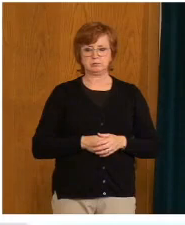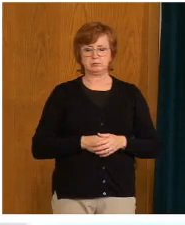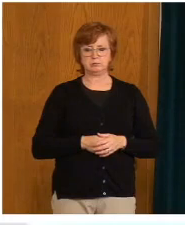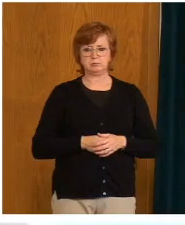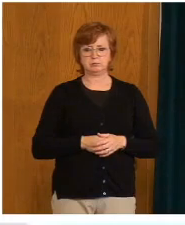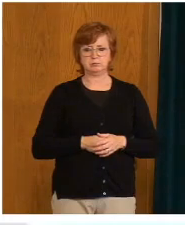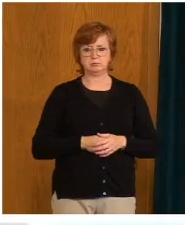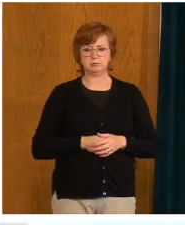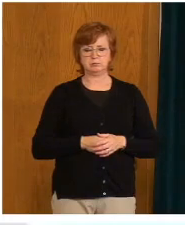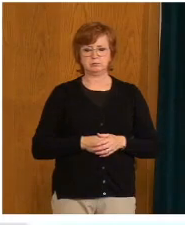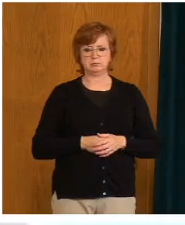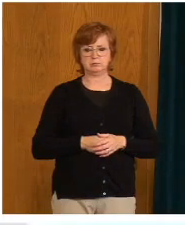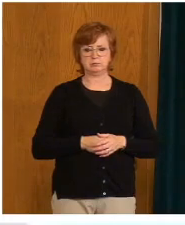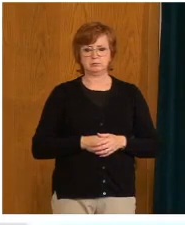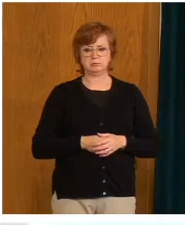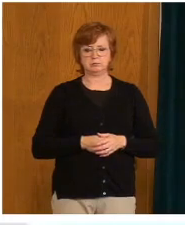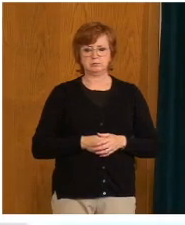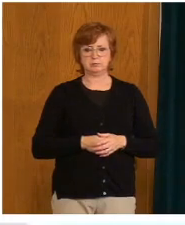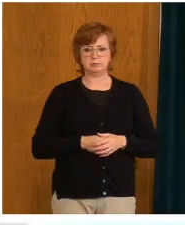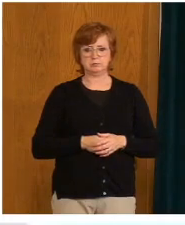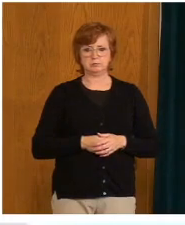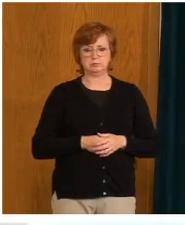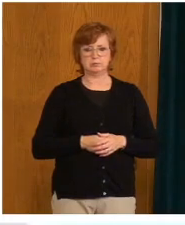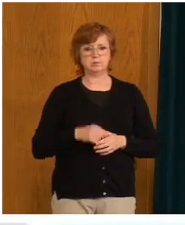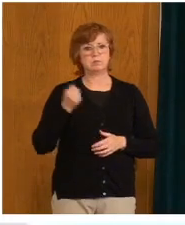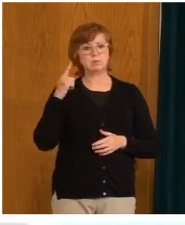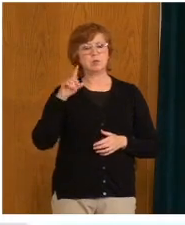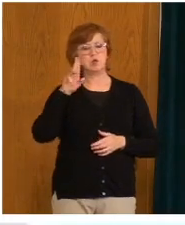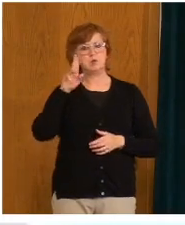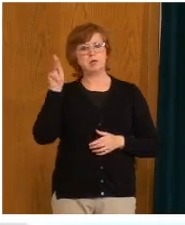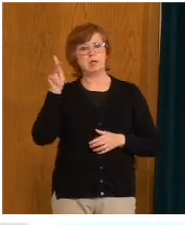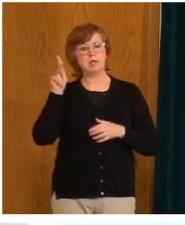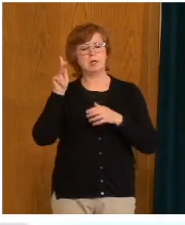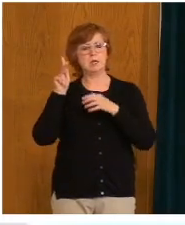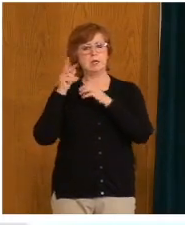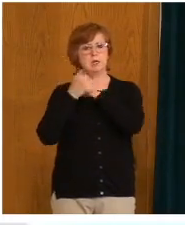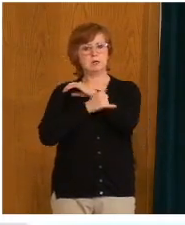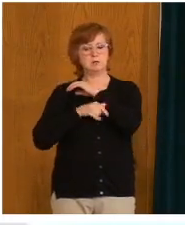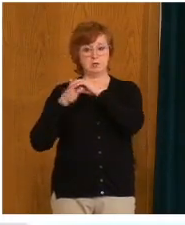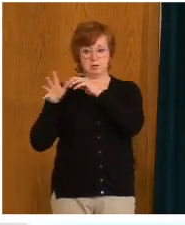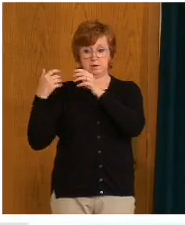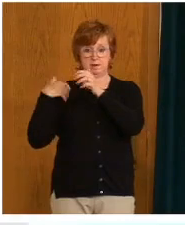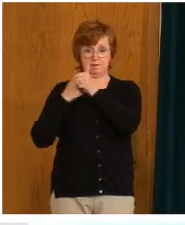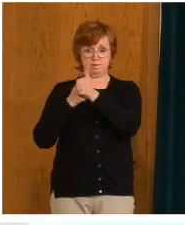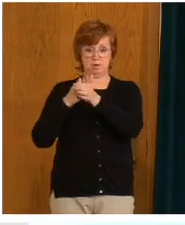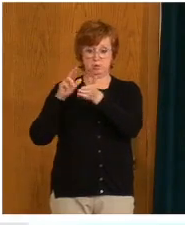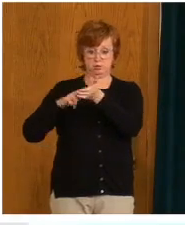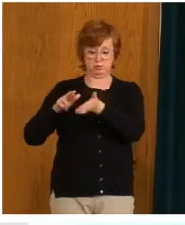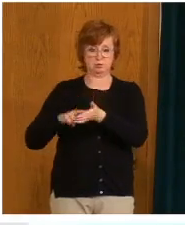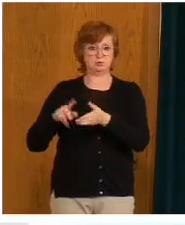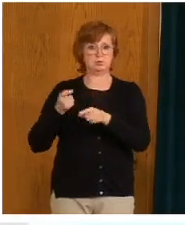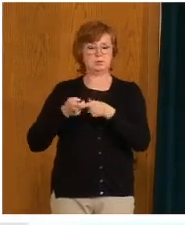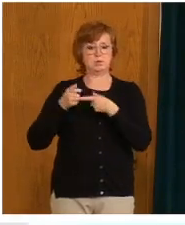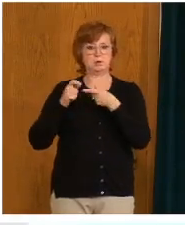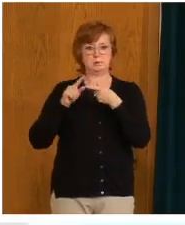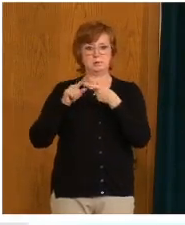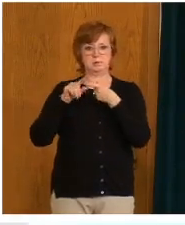and I'll close by saying that the UK also released data on both AstraZeneca and Pfizer. There's the 2 main vaccines that they